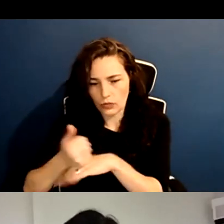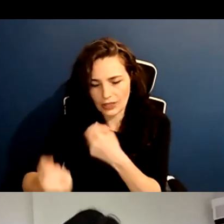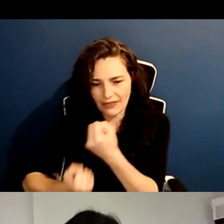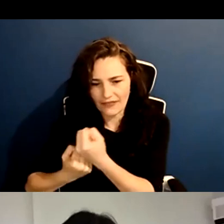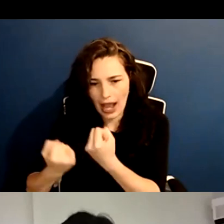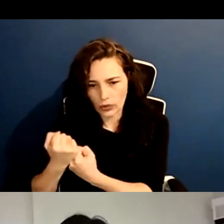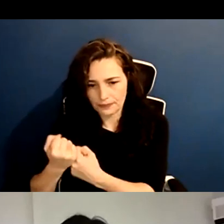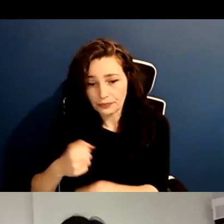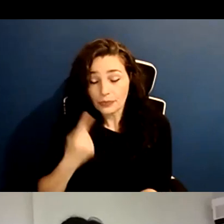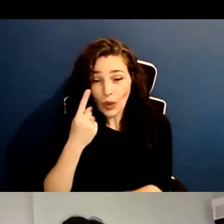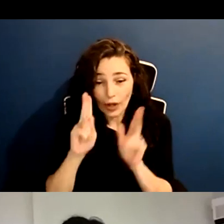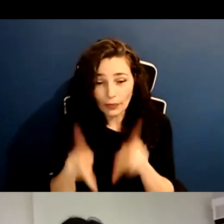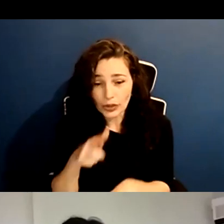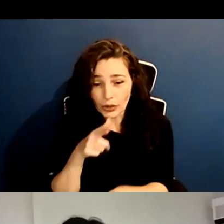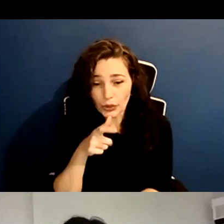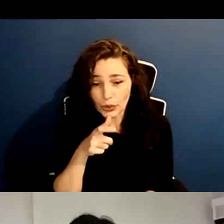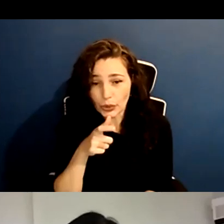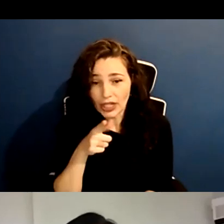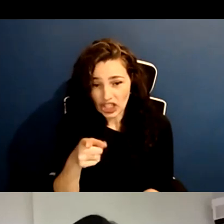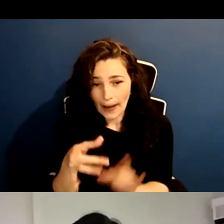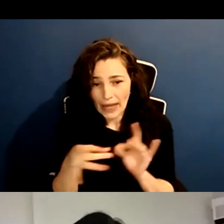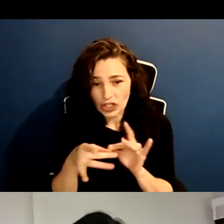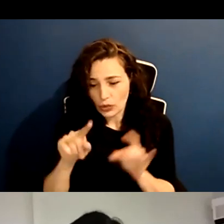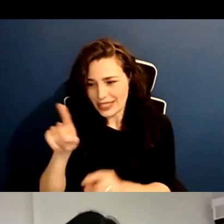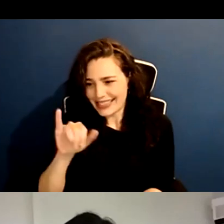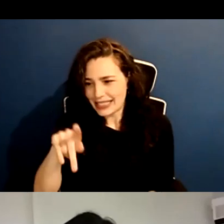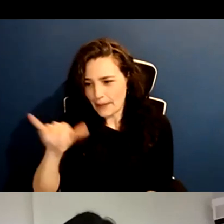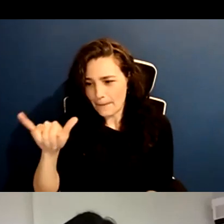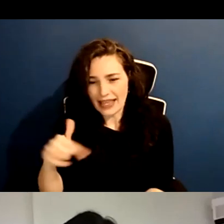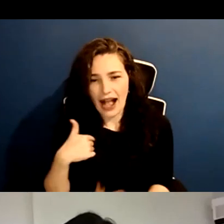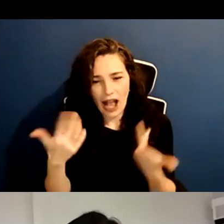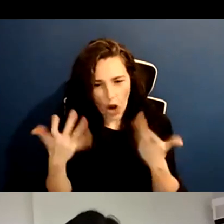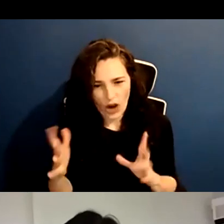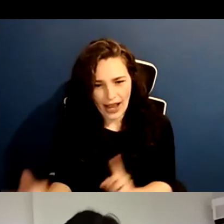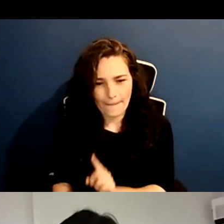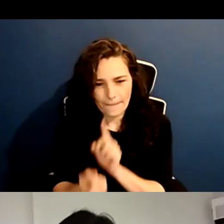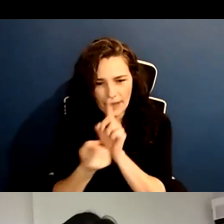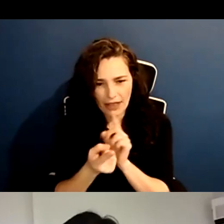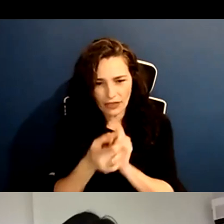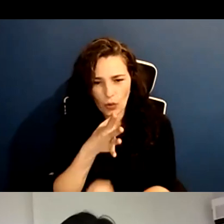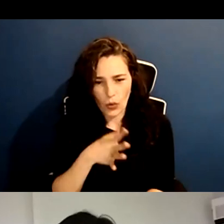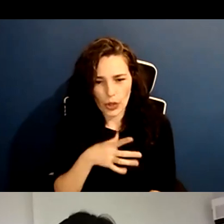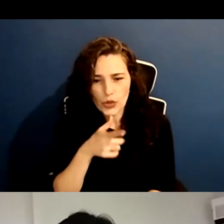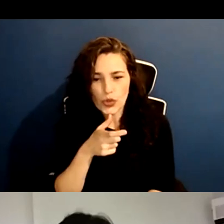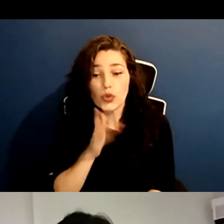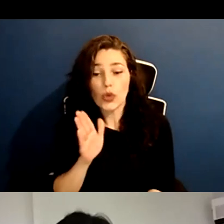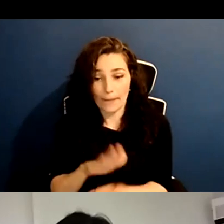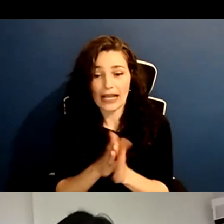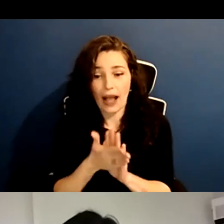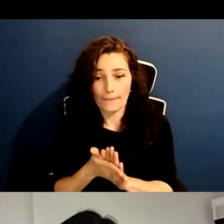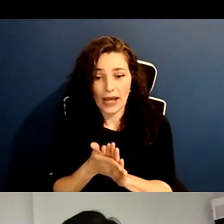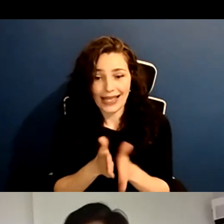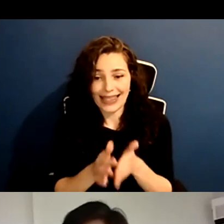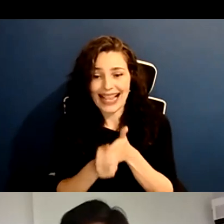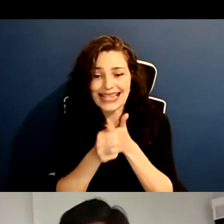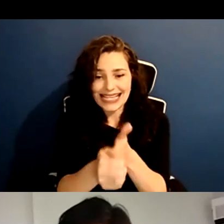mentioned was Zippy, and I had already met the woman who was going to become our main character, though